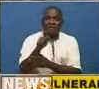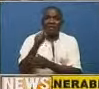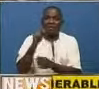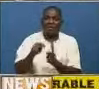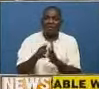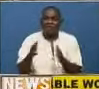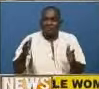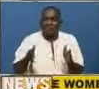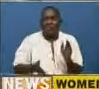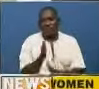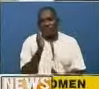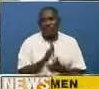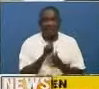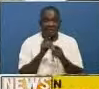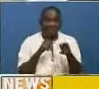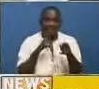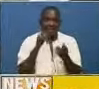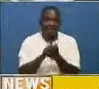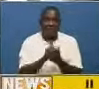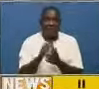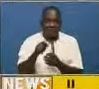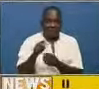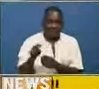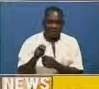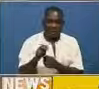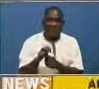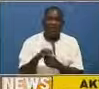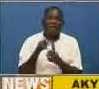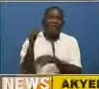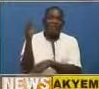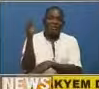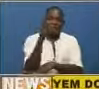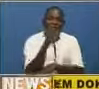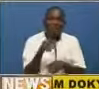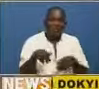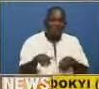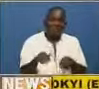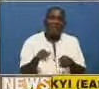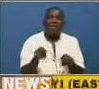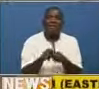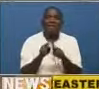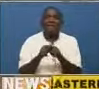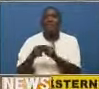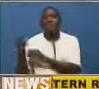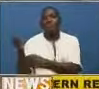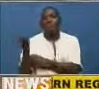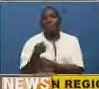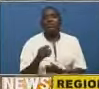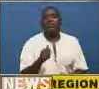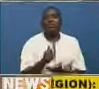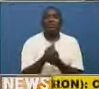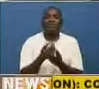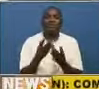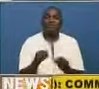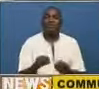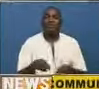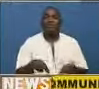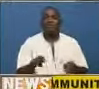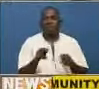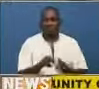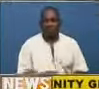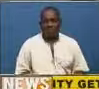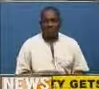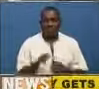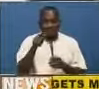be expanded. He said the historic mahogany trees along the road will be cut off to solve the perennial flooding in the